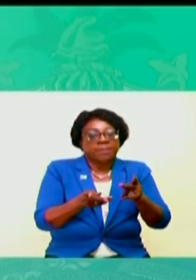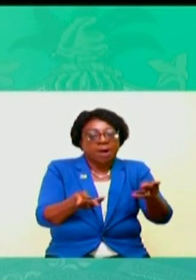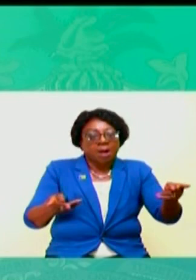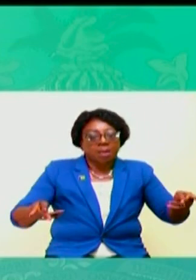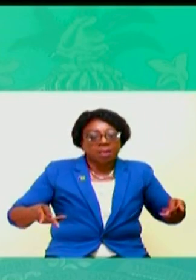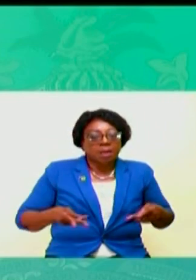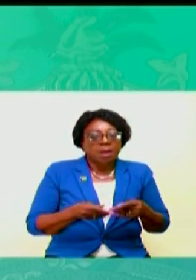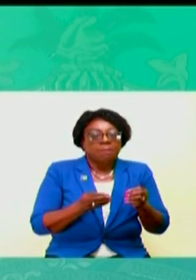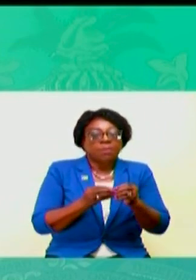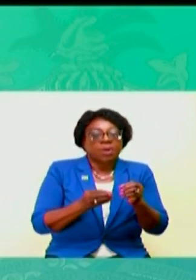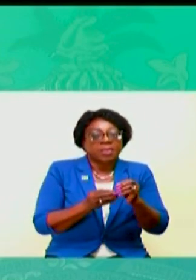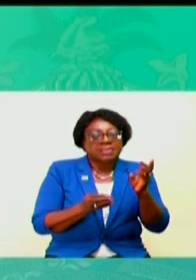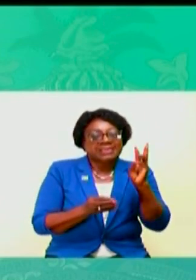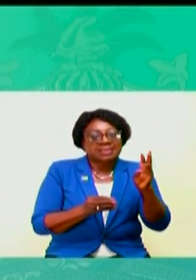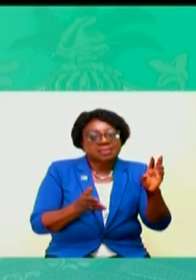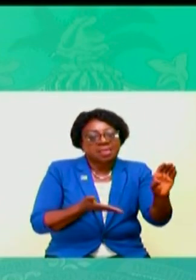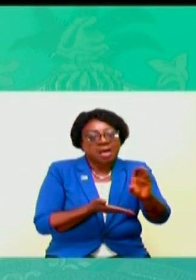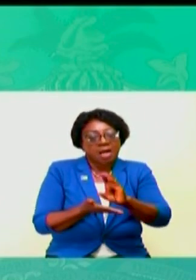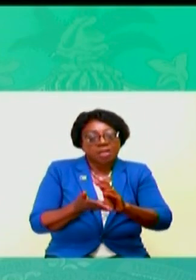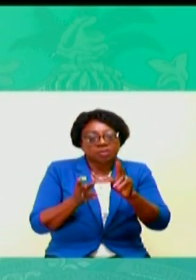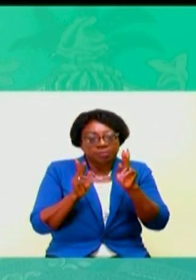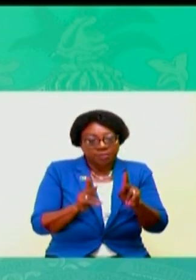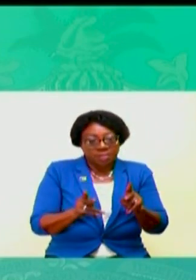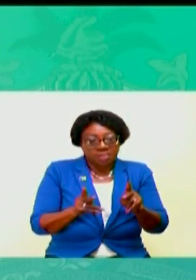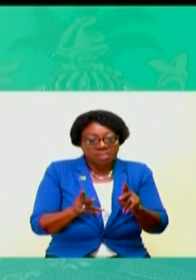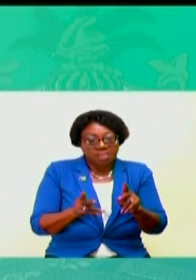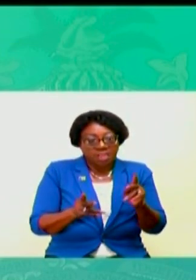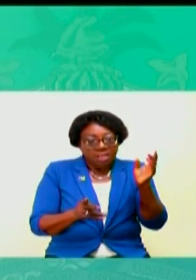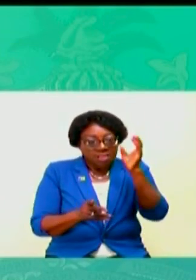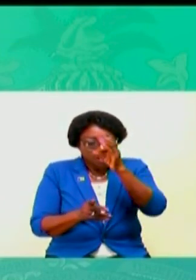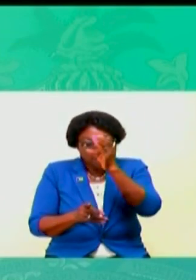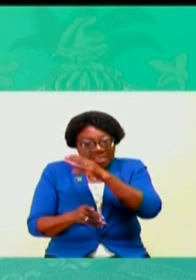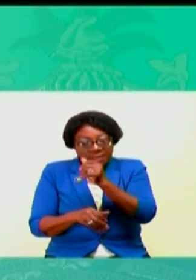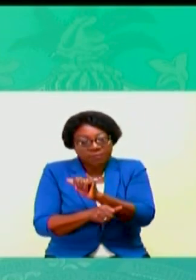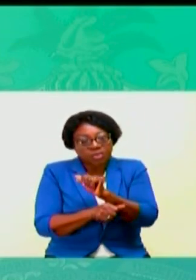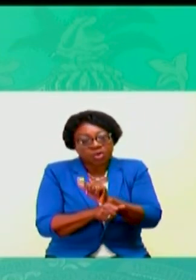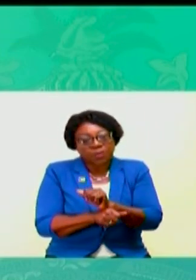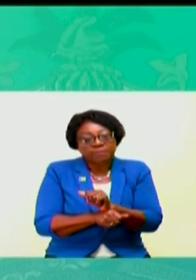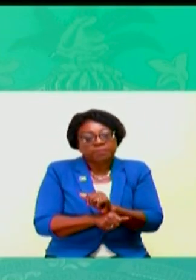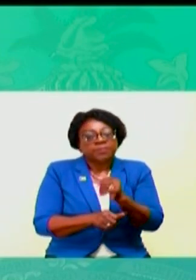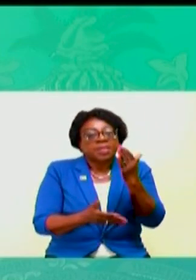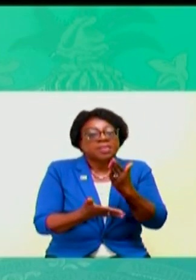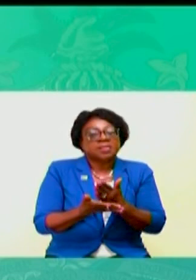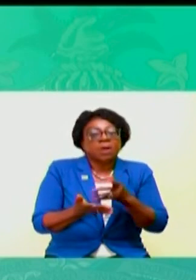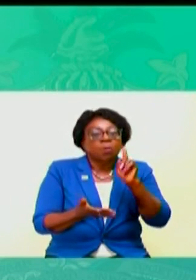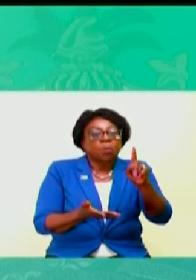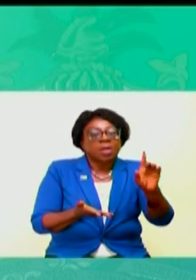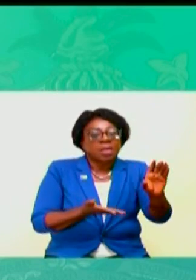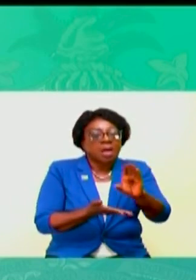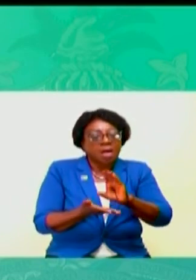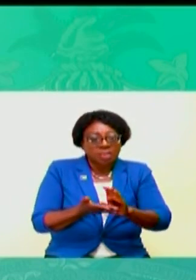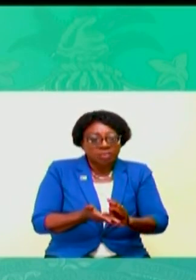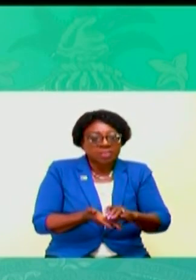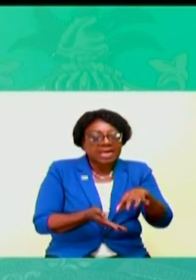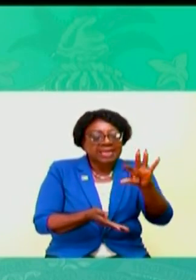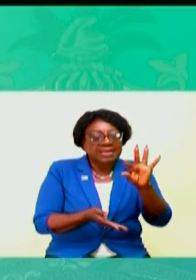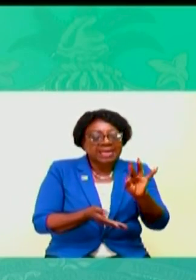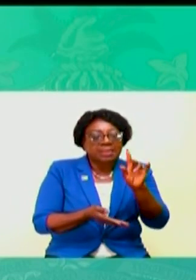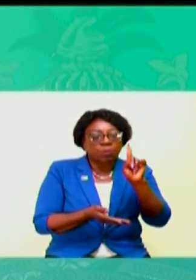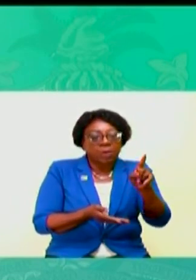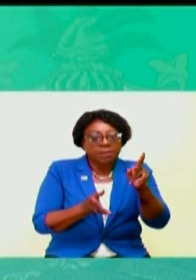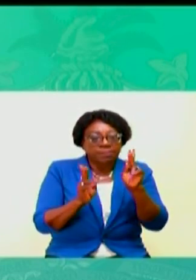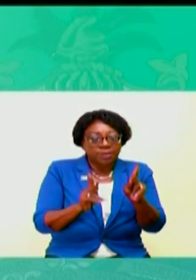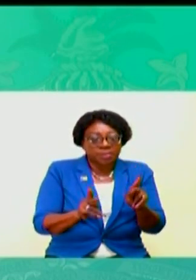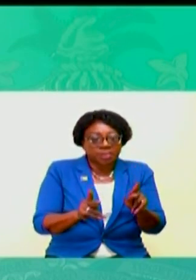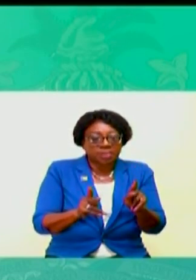at this fair. I am pleased to report, Mr. Deputy Speaker, that some 191 persons were